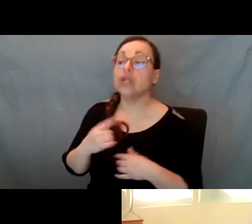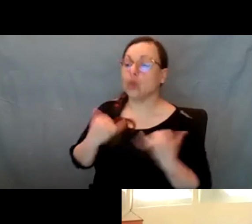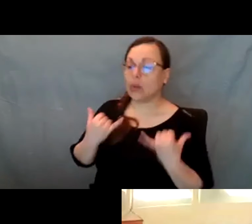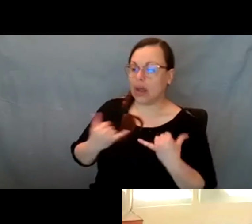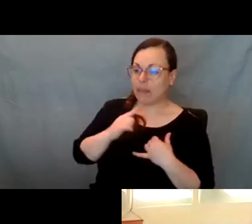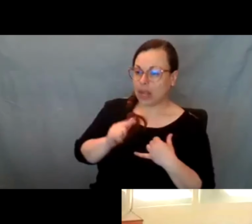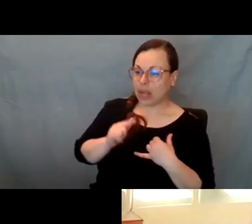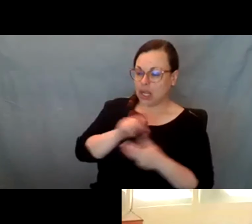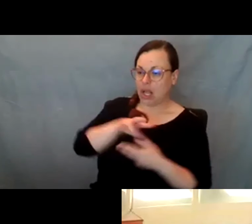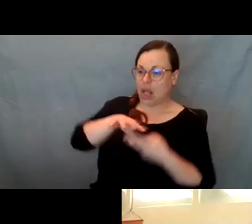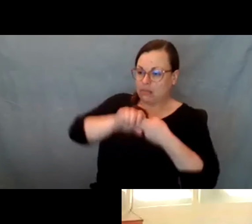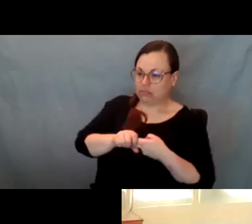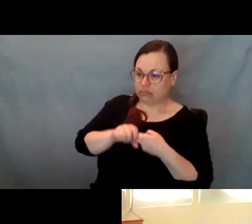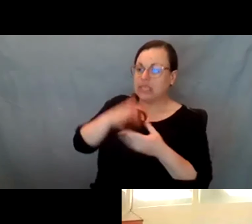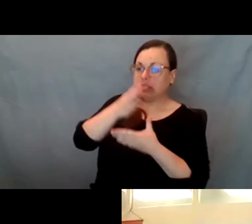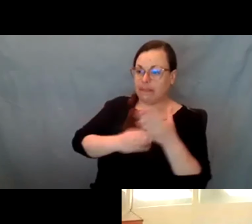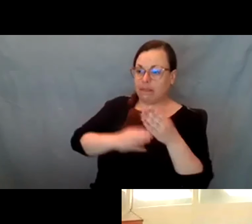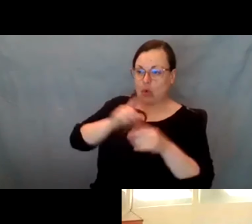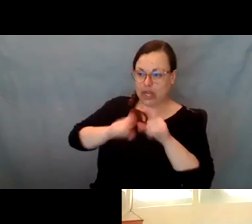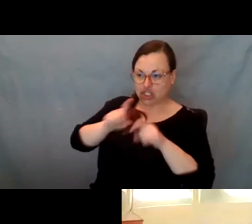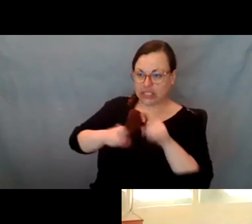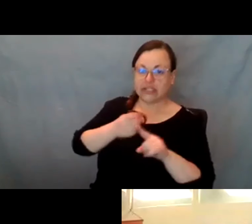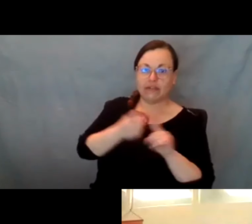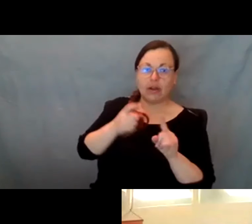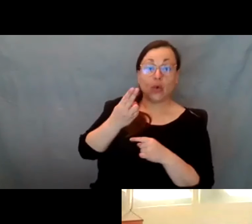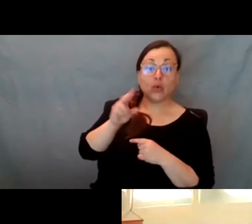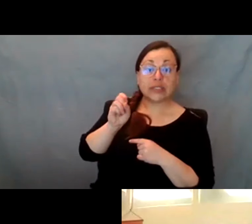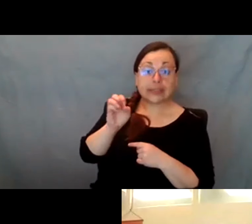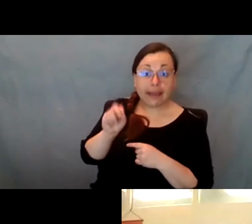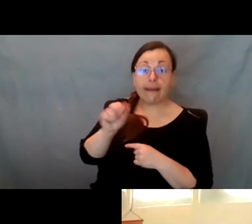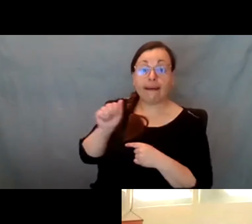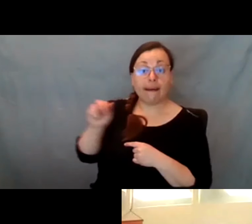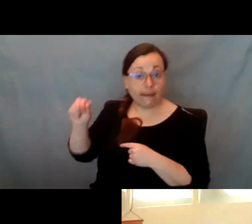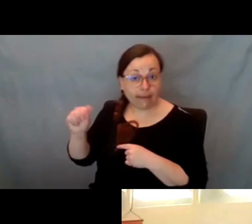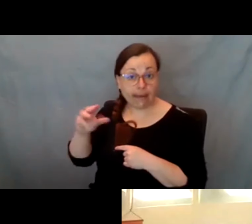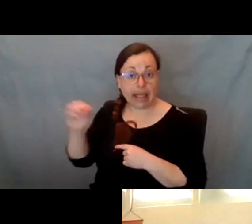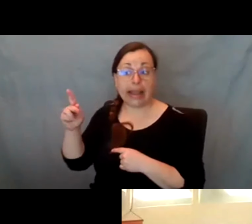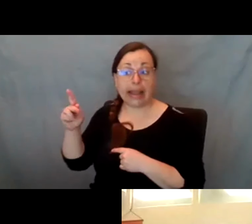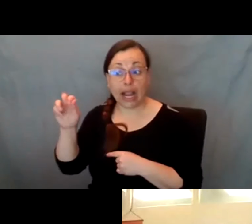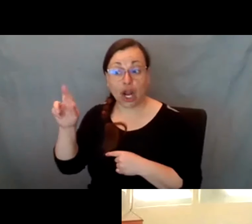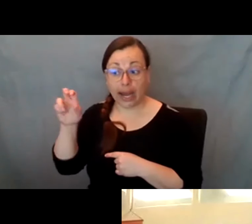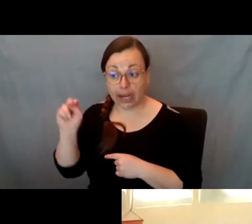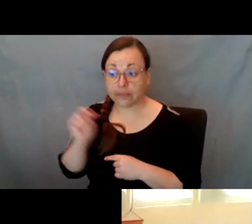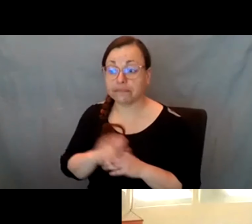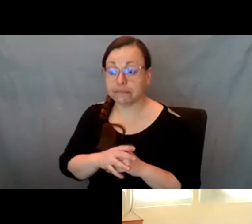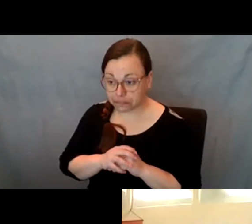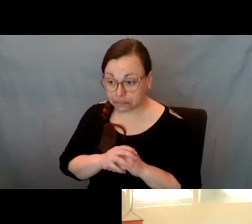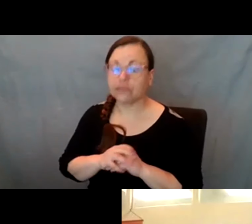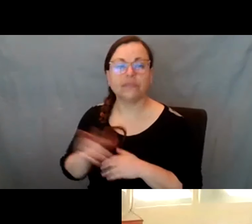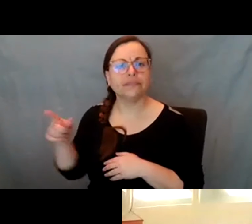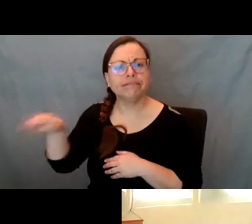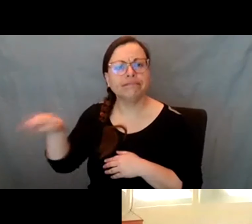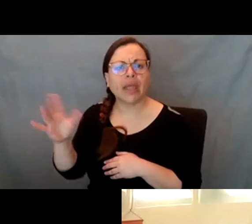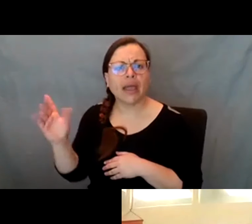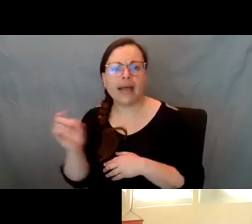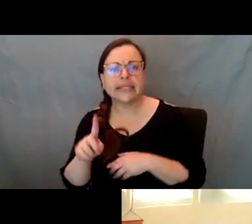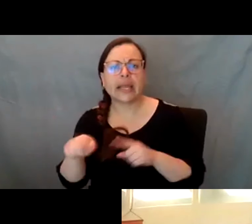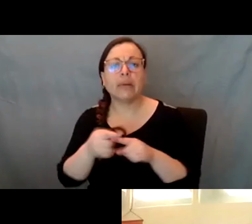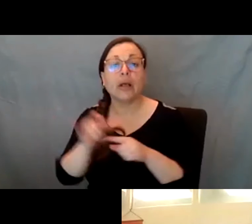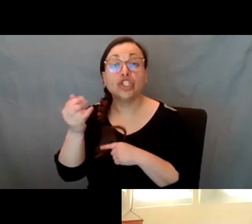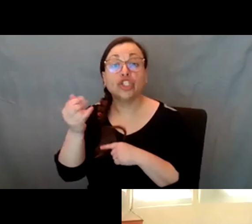Hussein Mana and Karen Lewis Bell, and the question is raised about the Johnson &